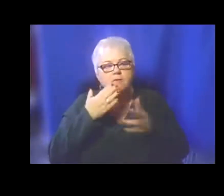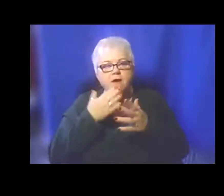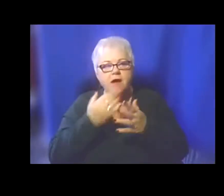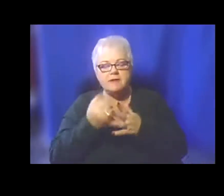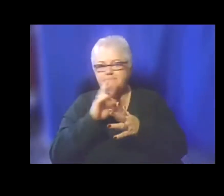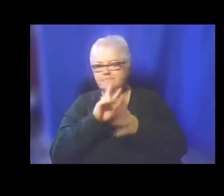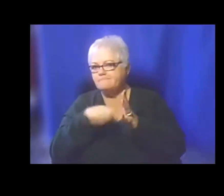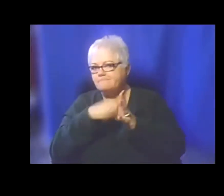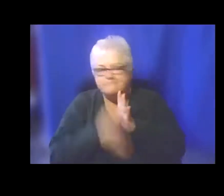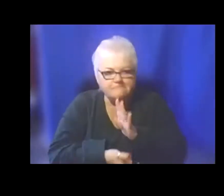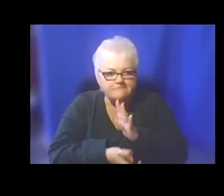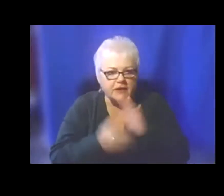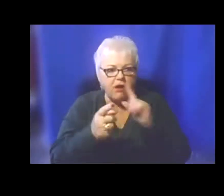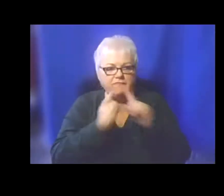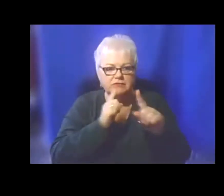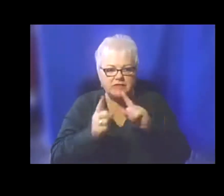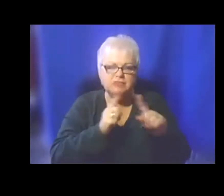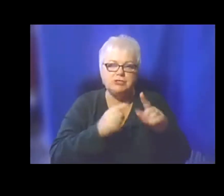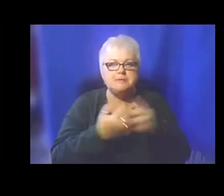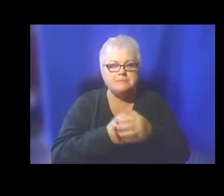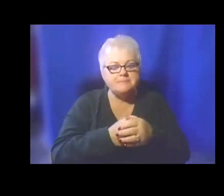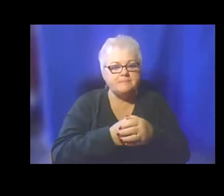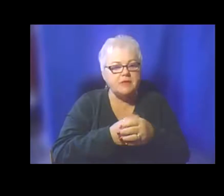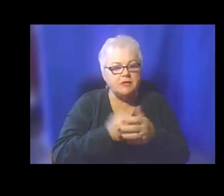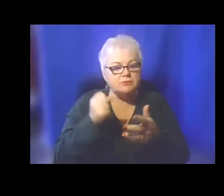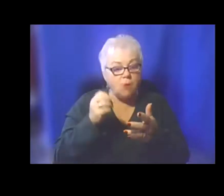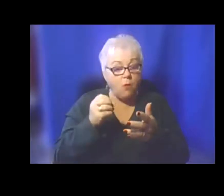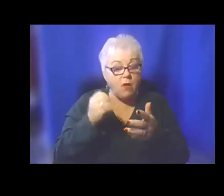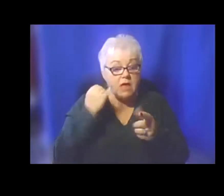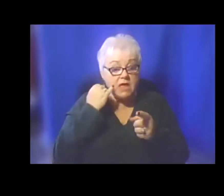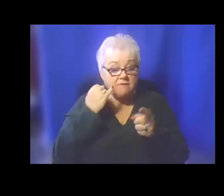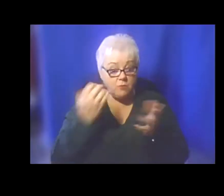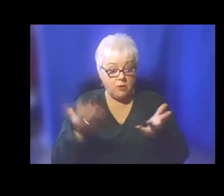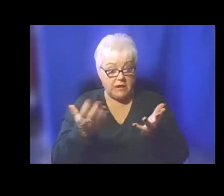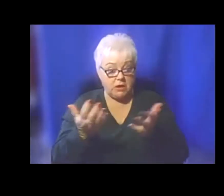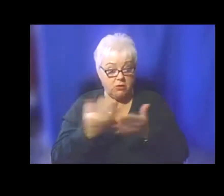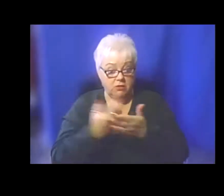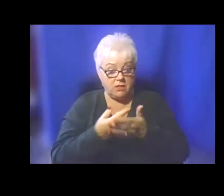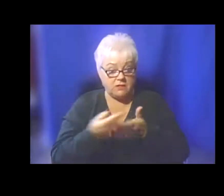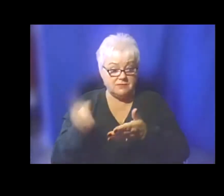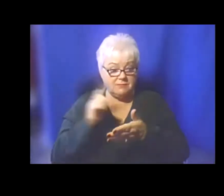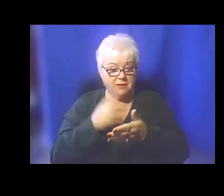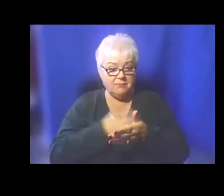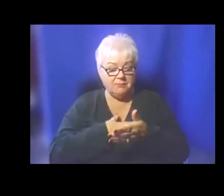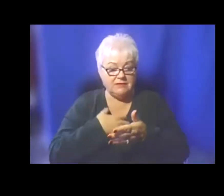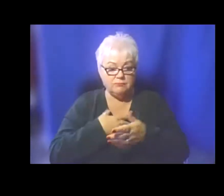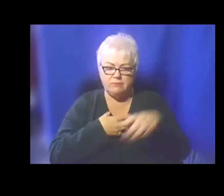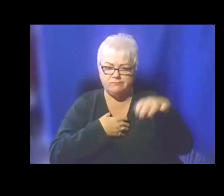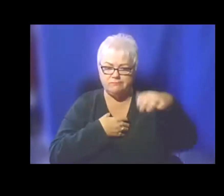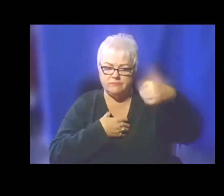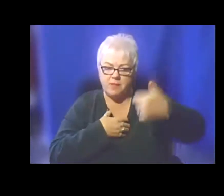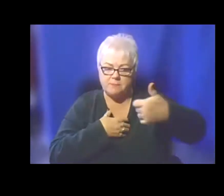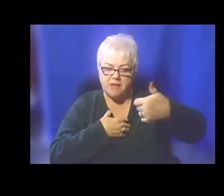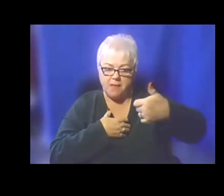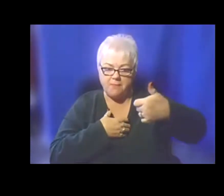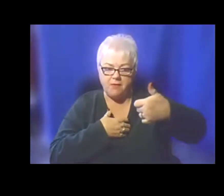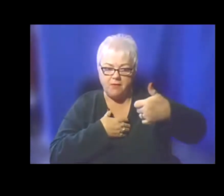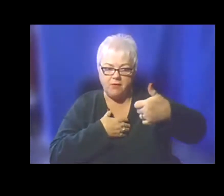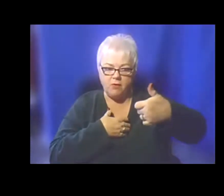the conversation. And so if you were here last time, can you put a thumbs up or